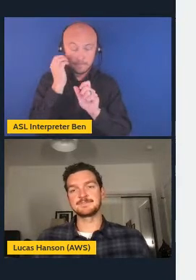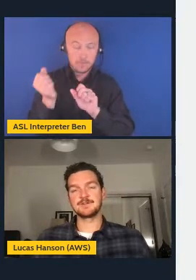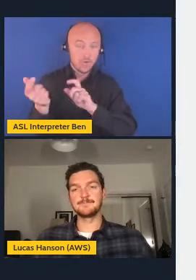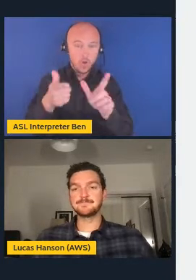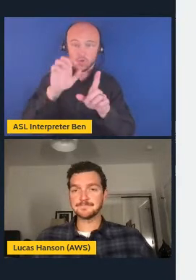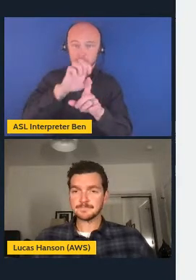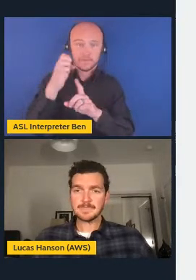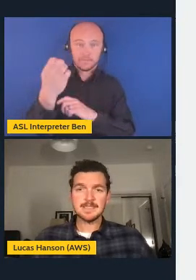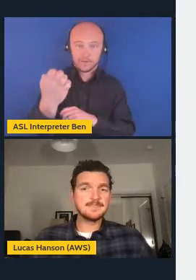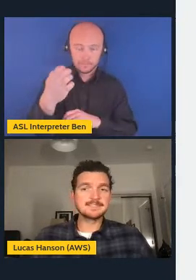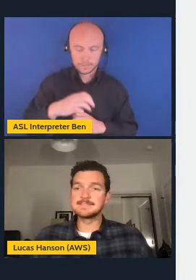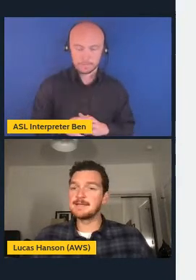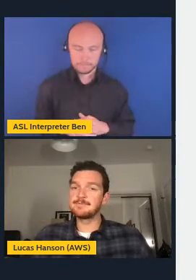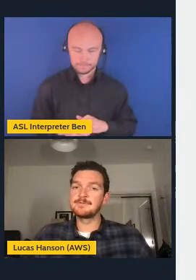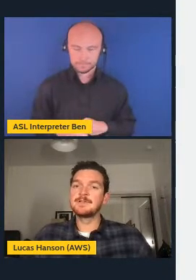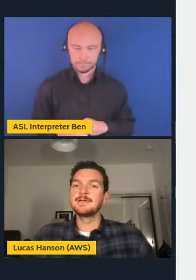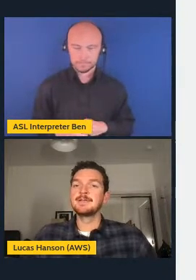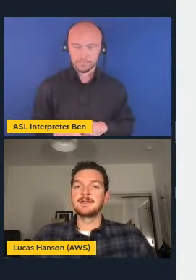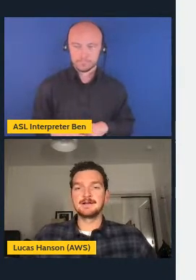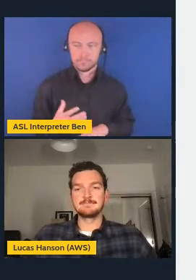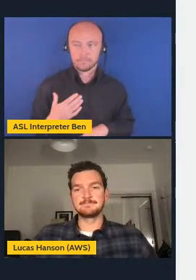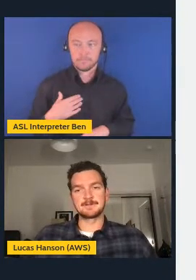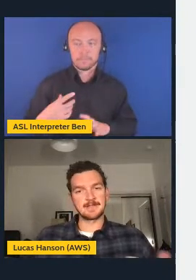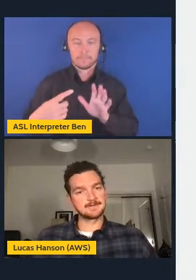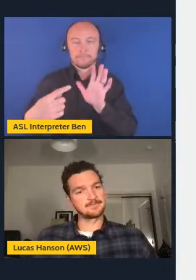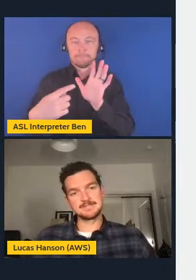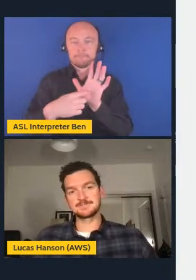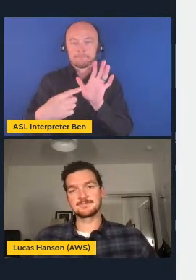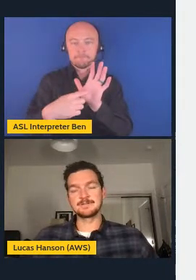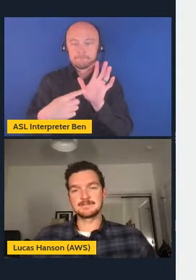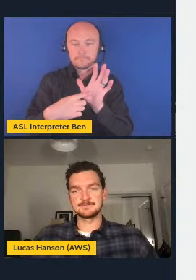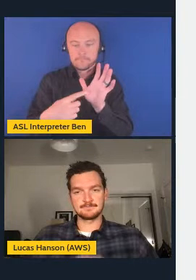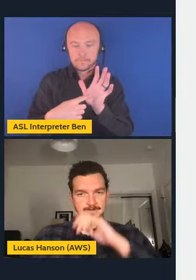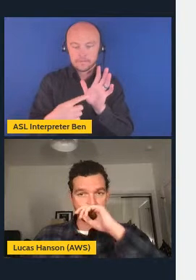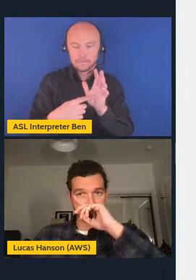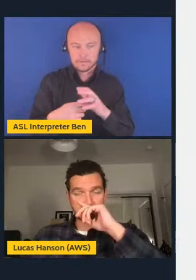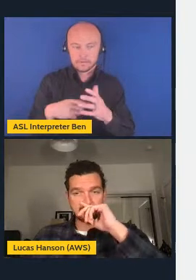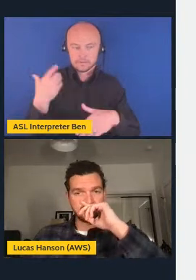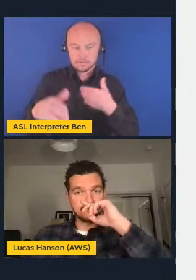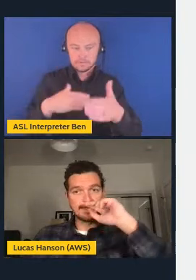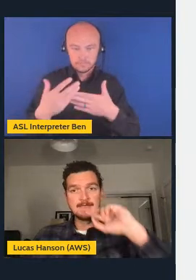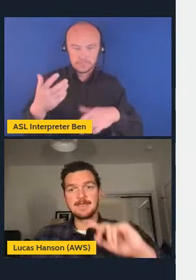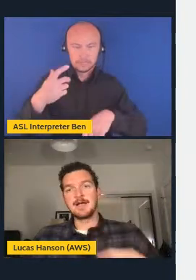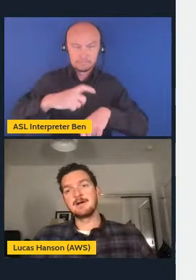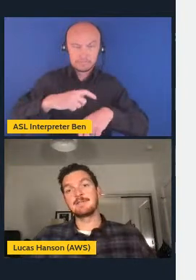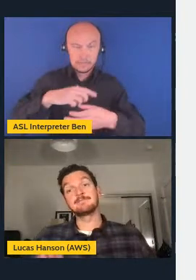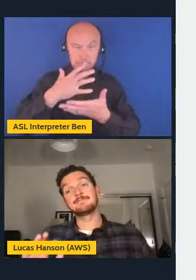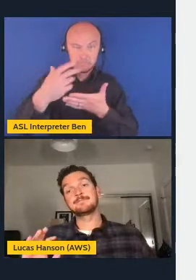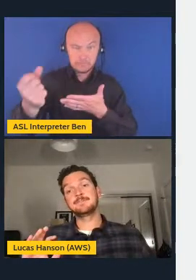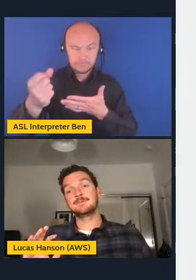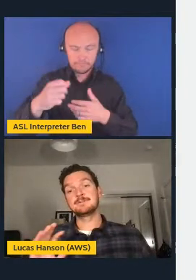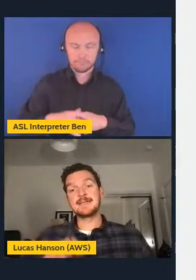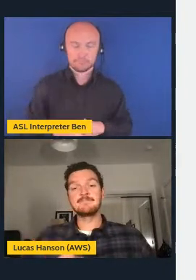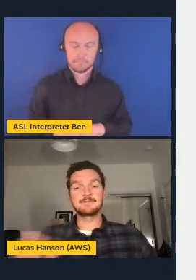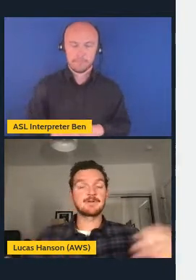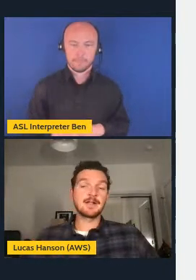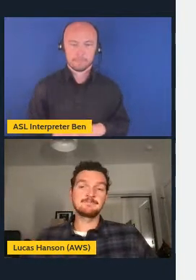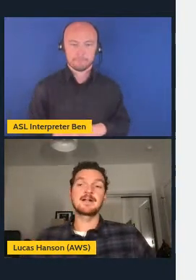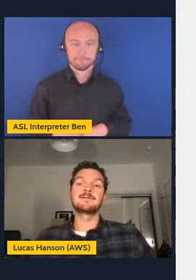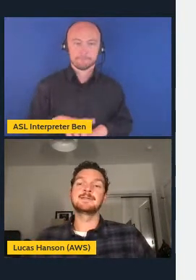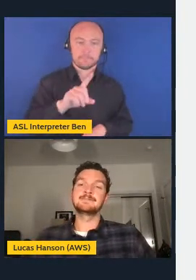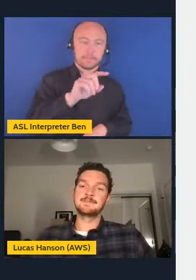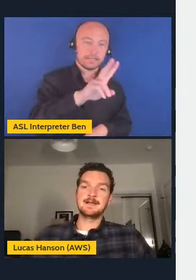environments. So in this example, I'll kind of breeze through it because we're running out of time, but we have a dev and a